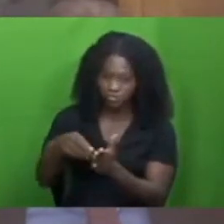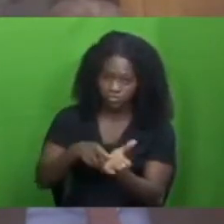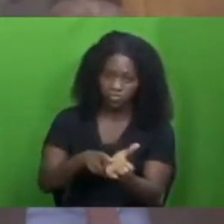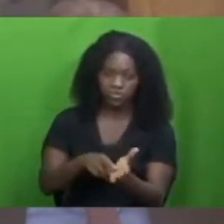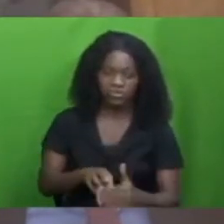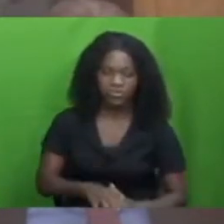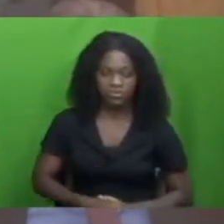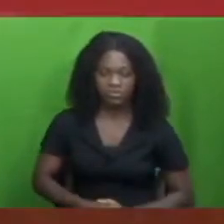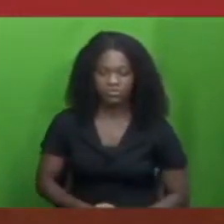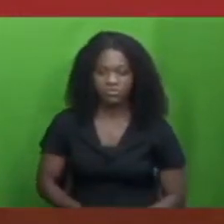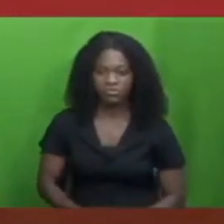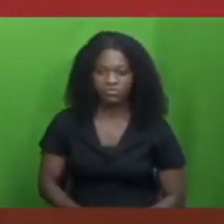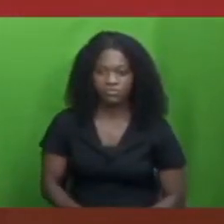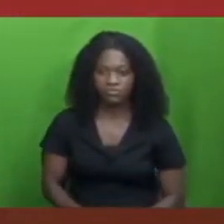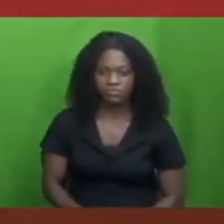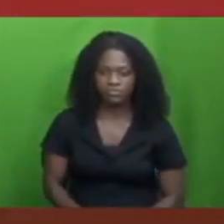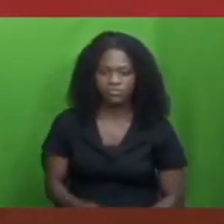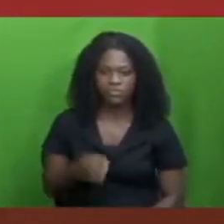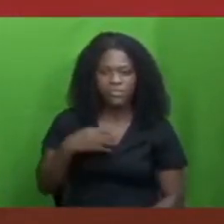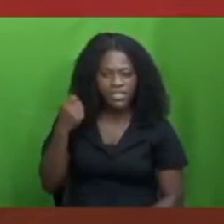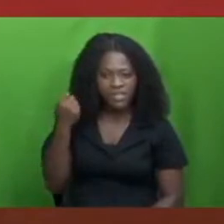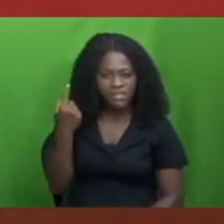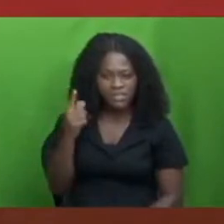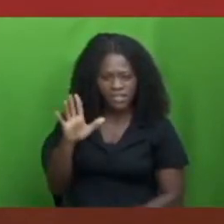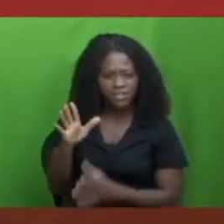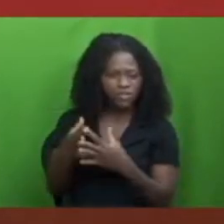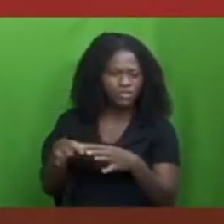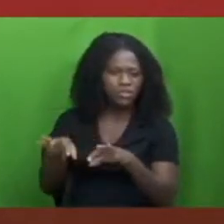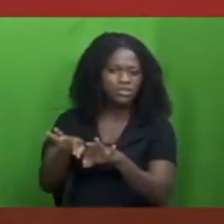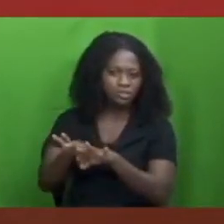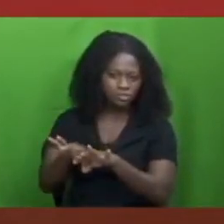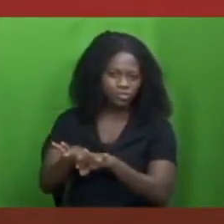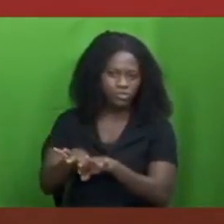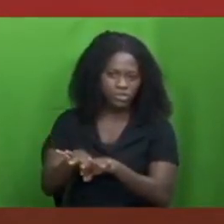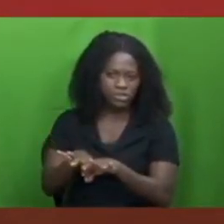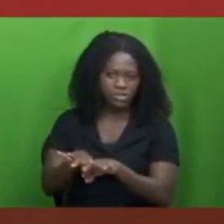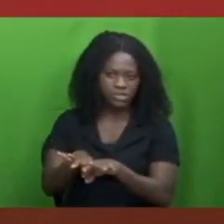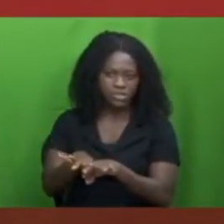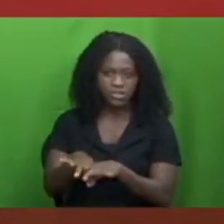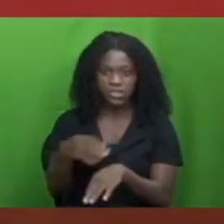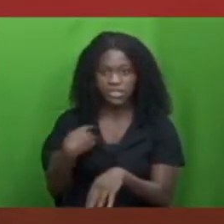instance, he should actually lay the entire document so that it will be part of the records.